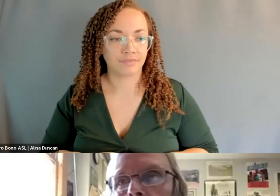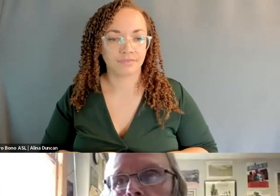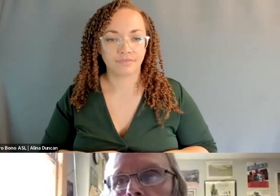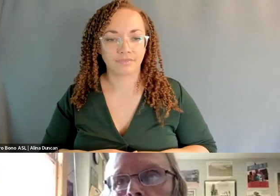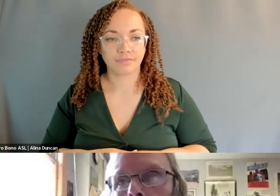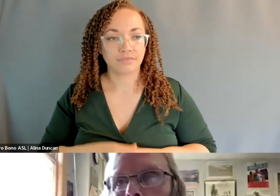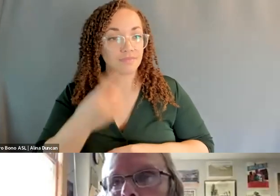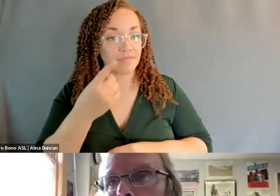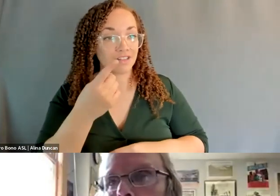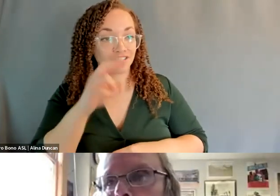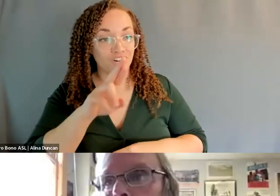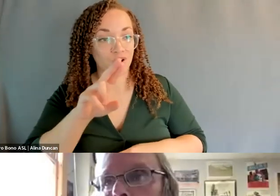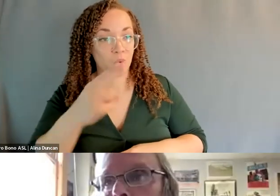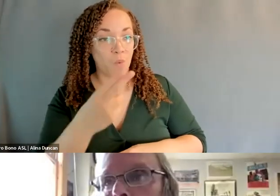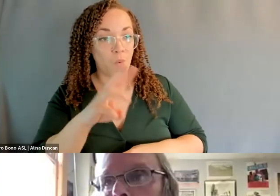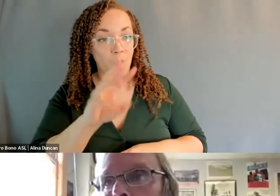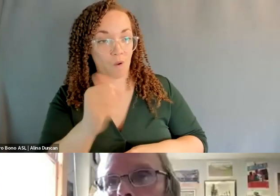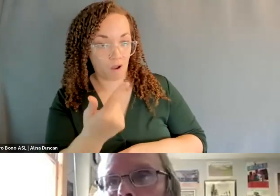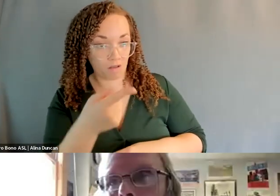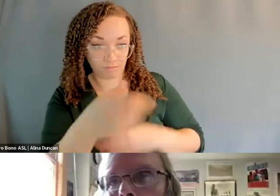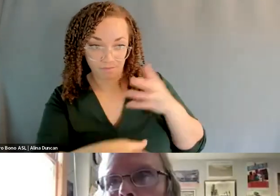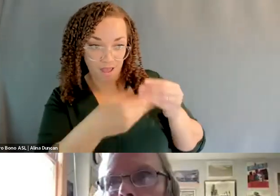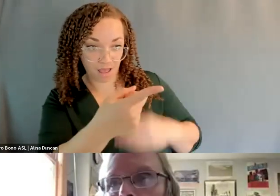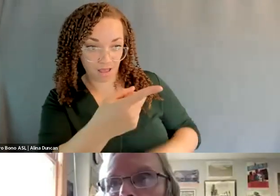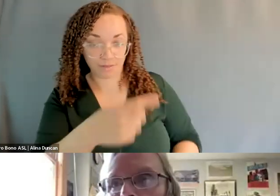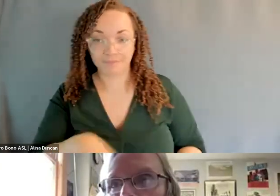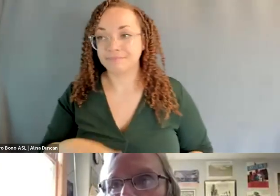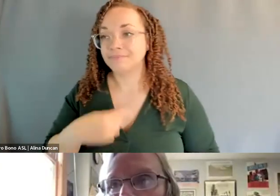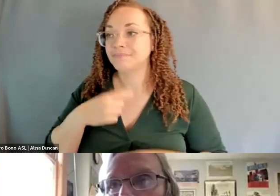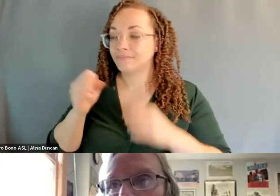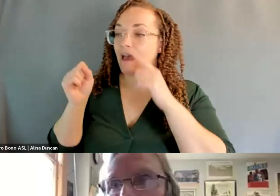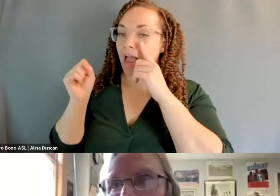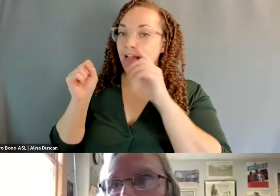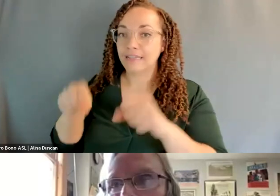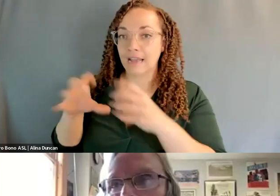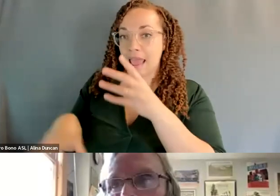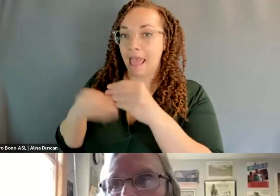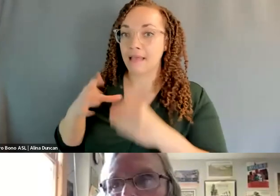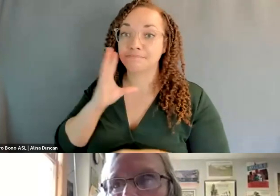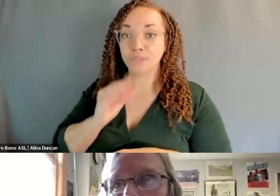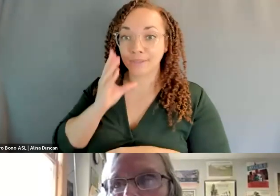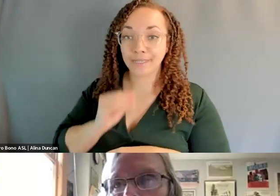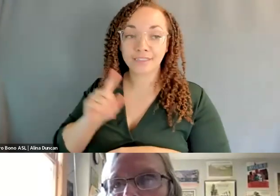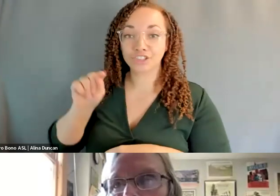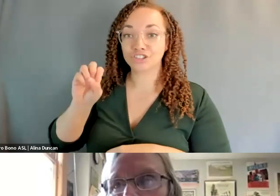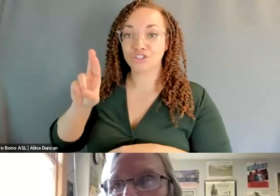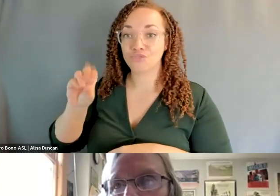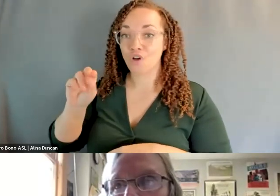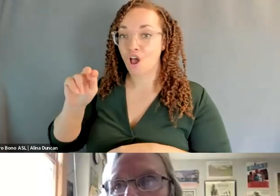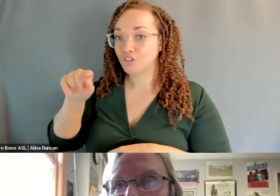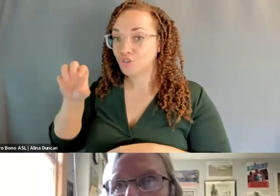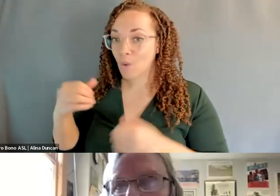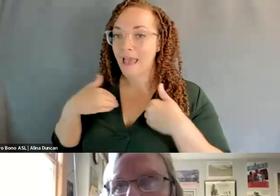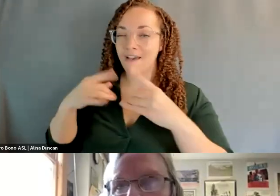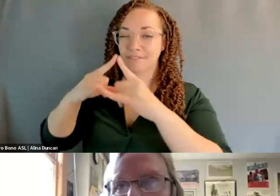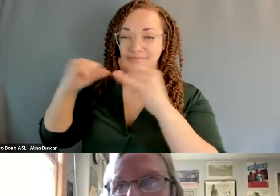Dr. Hwang, do you have anything to add? I can just speak to the experience in Toronto, where we had a number of encampments and parks,